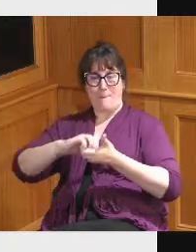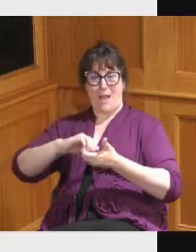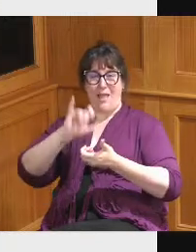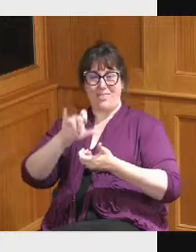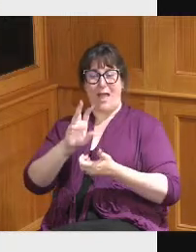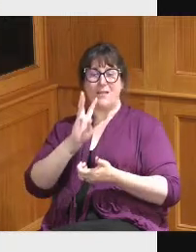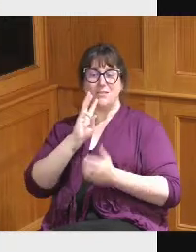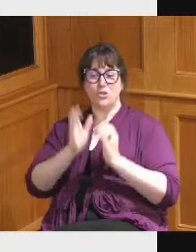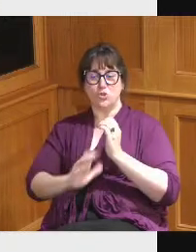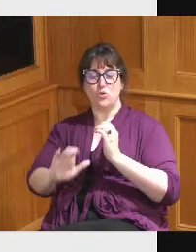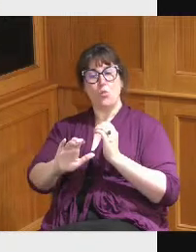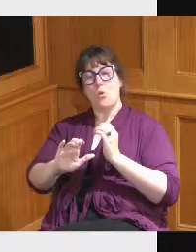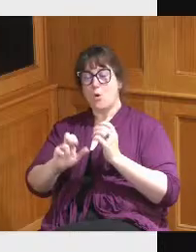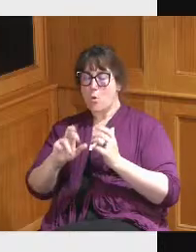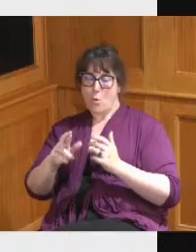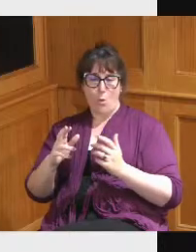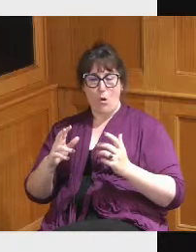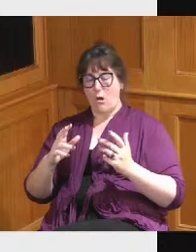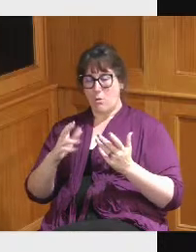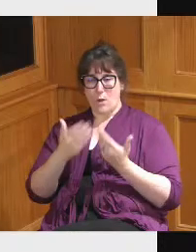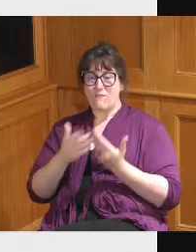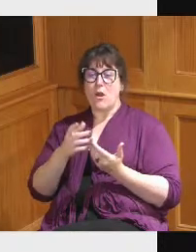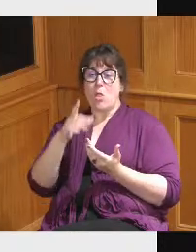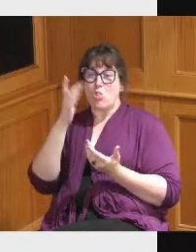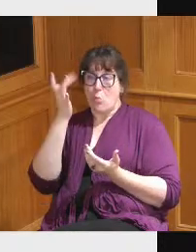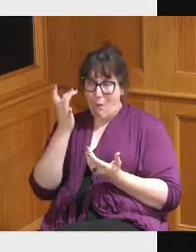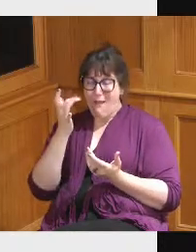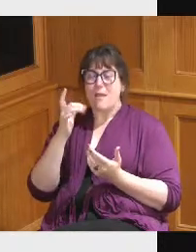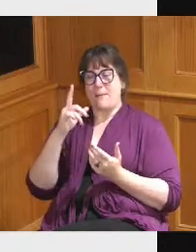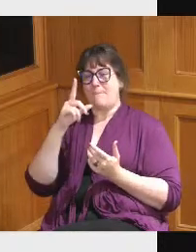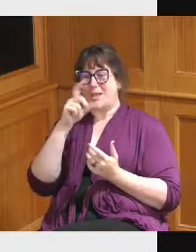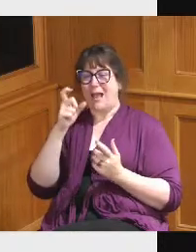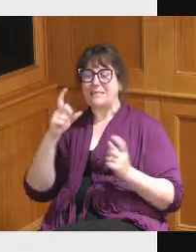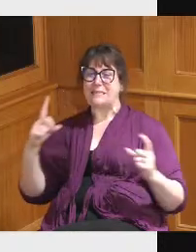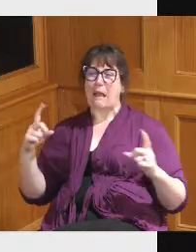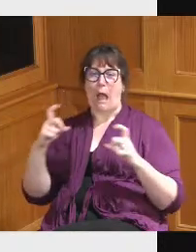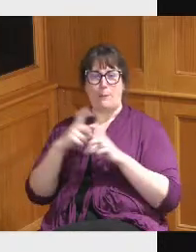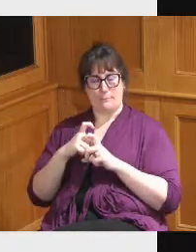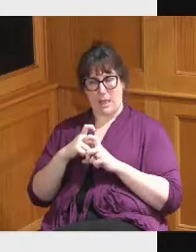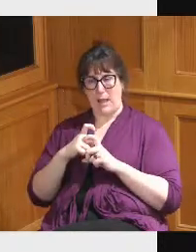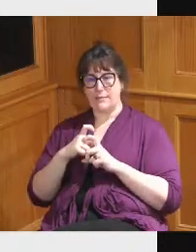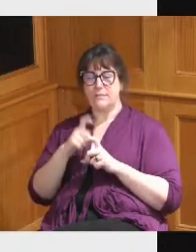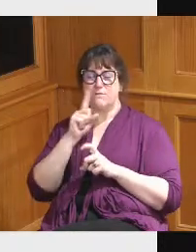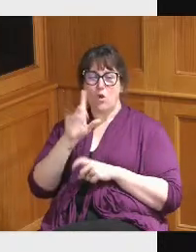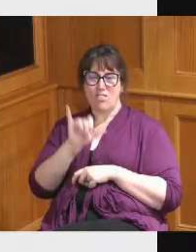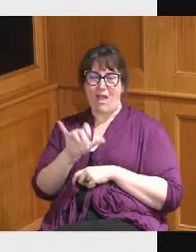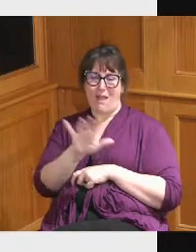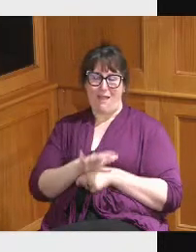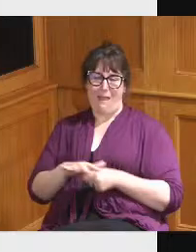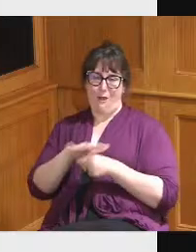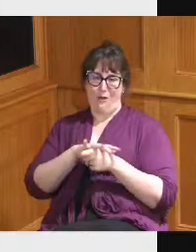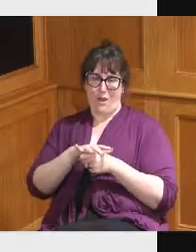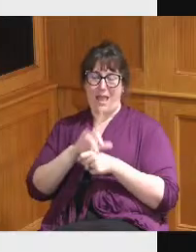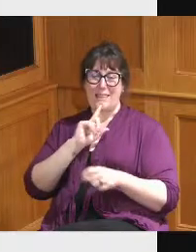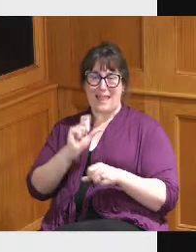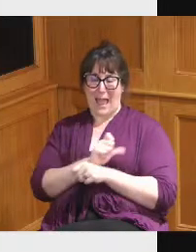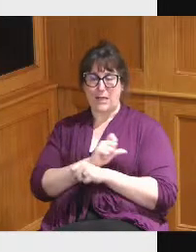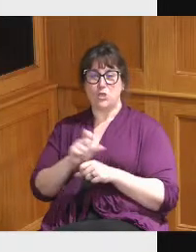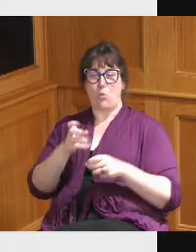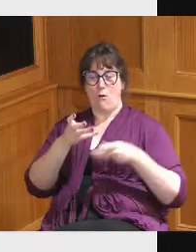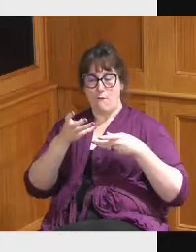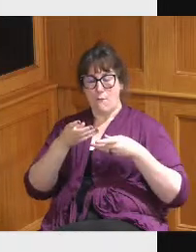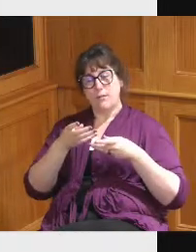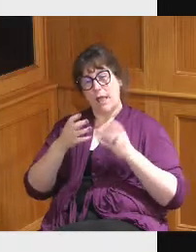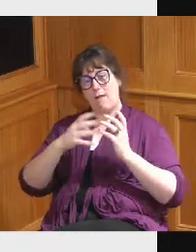is because of just how complex it would be to try to do it based on the area and the actual impervious flow coming to the